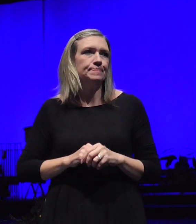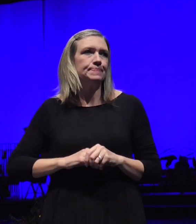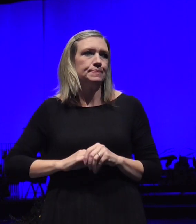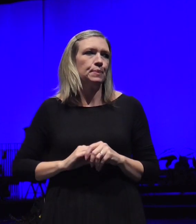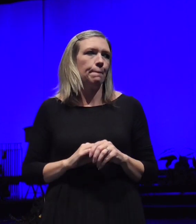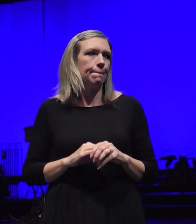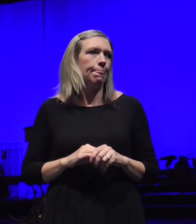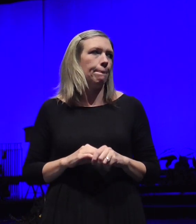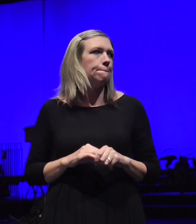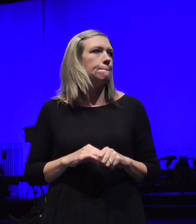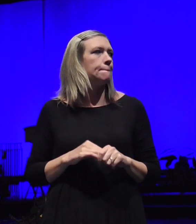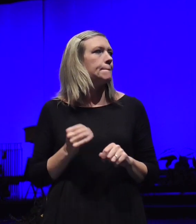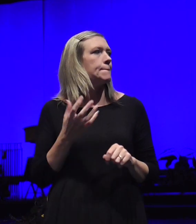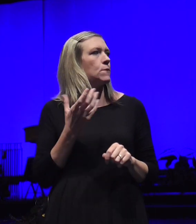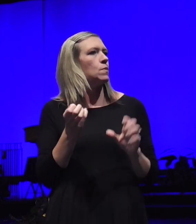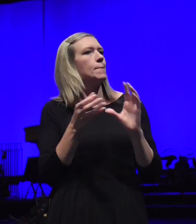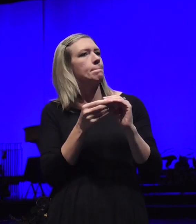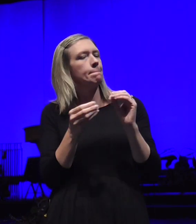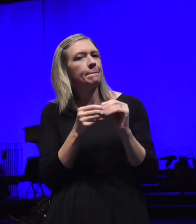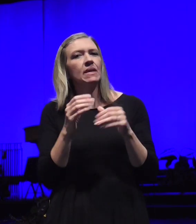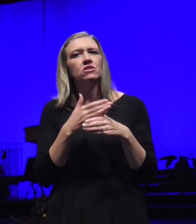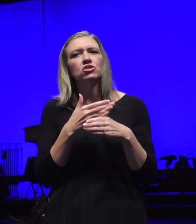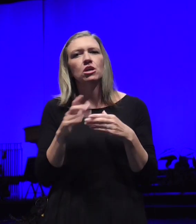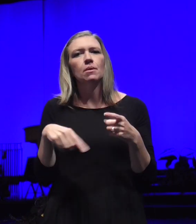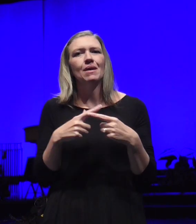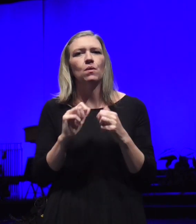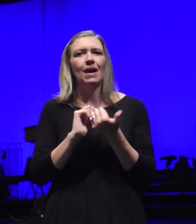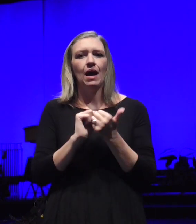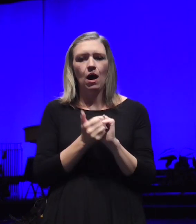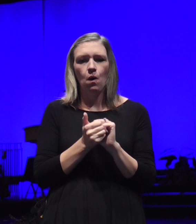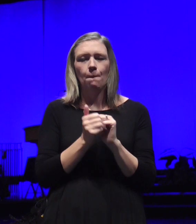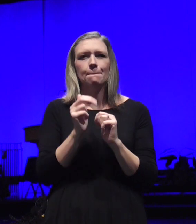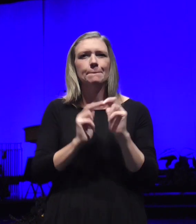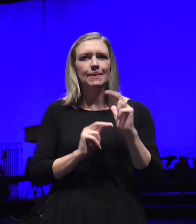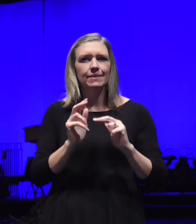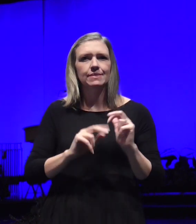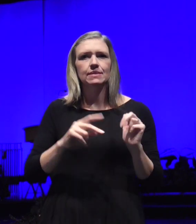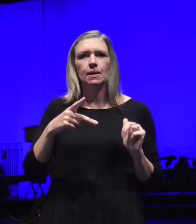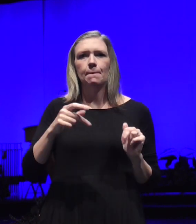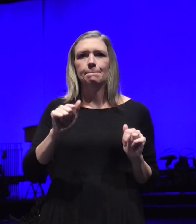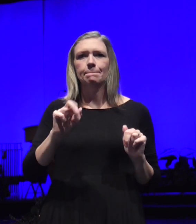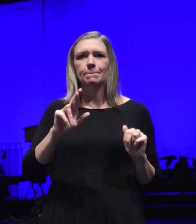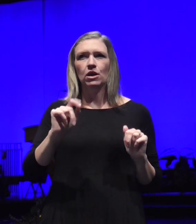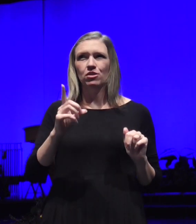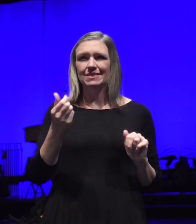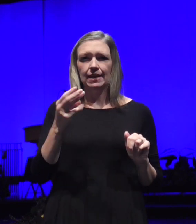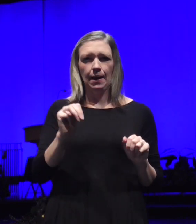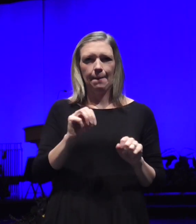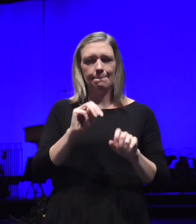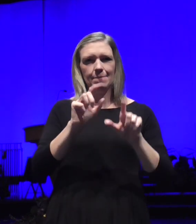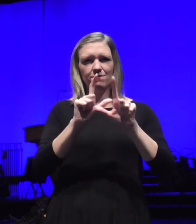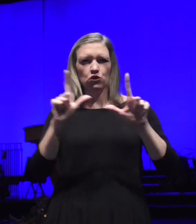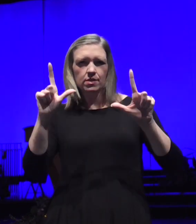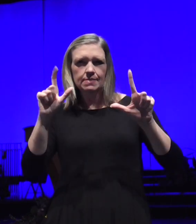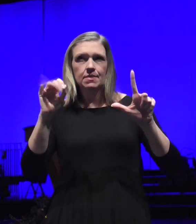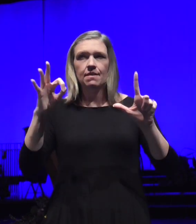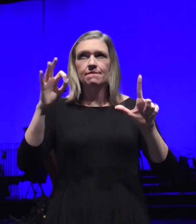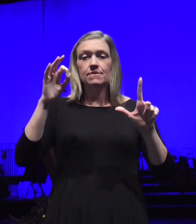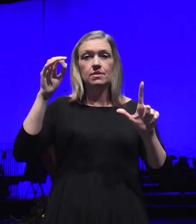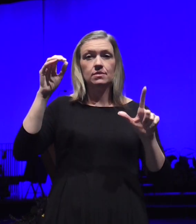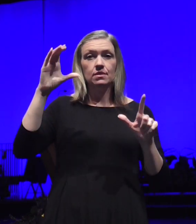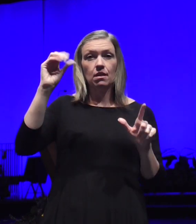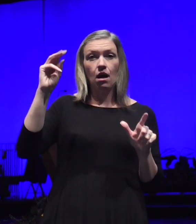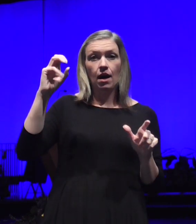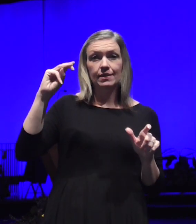want to share just a little bit about building a paradigm of cosmic consciousness, okay? What